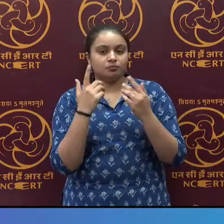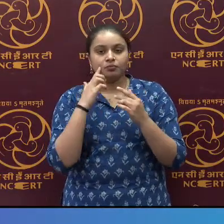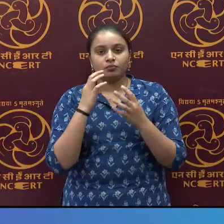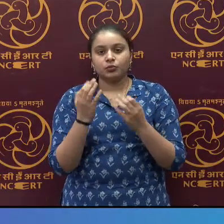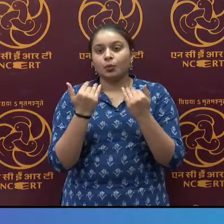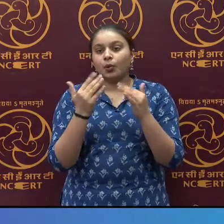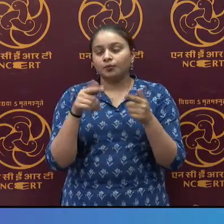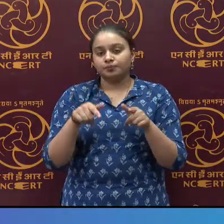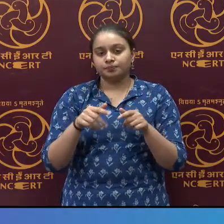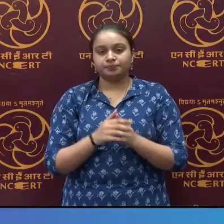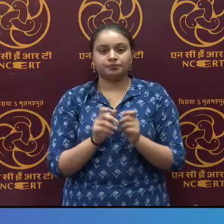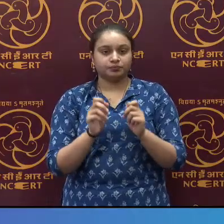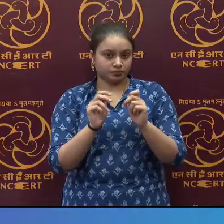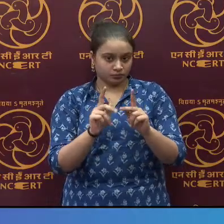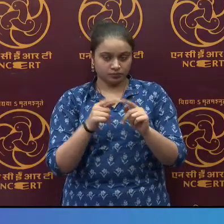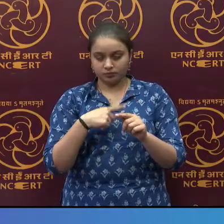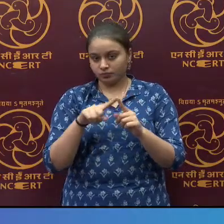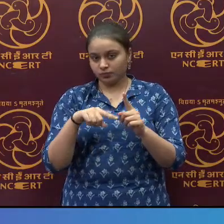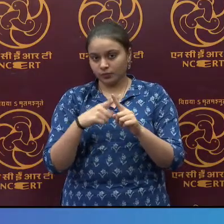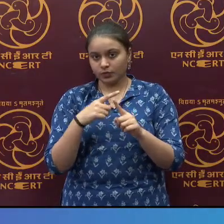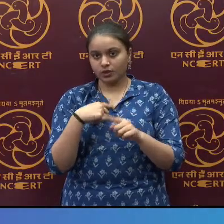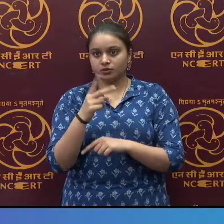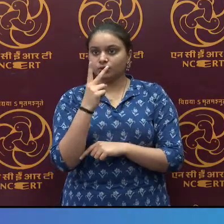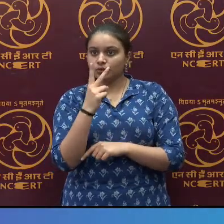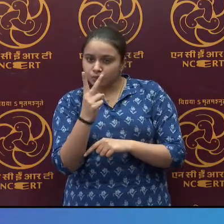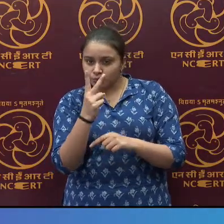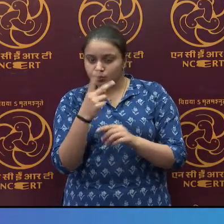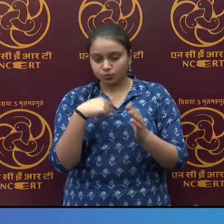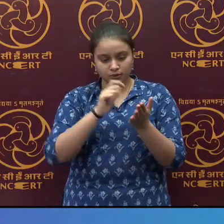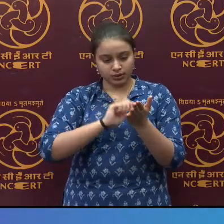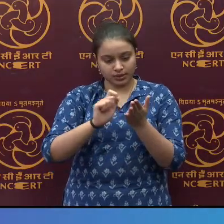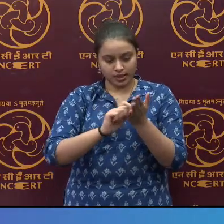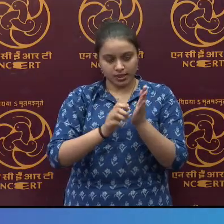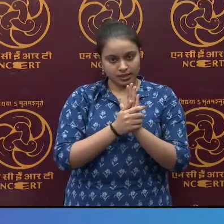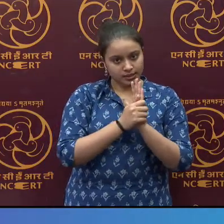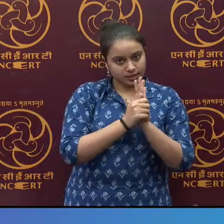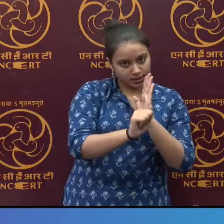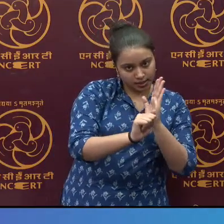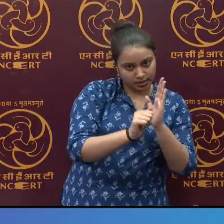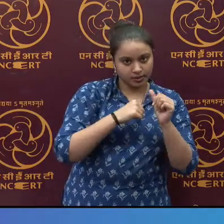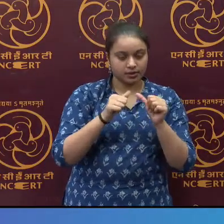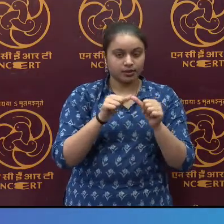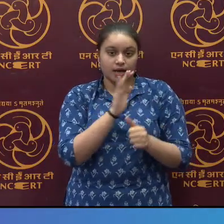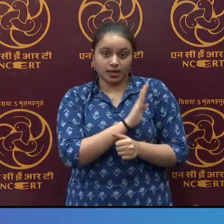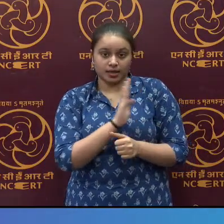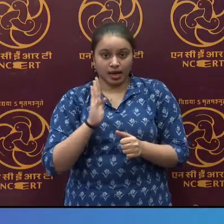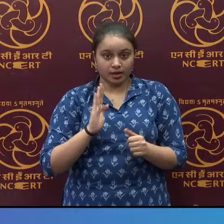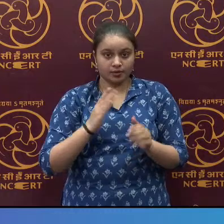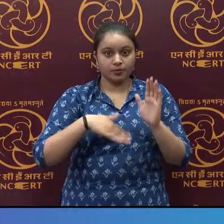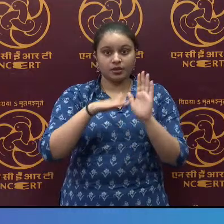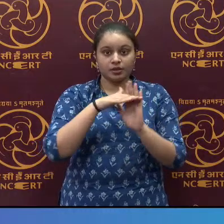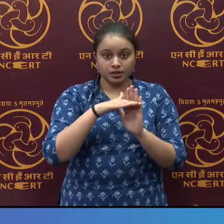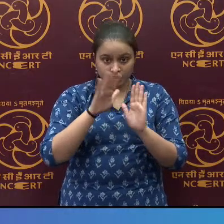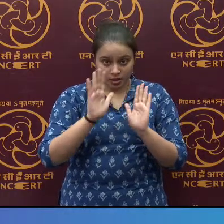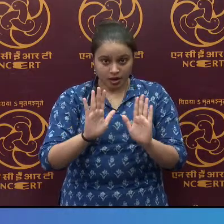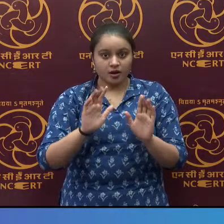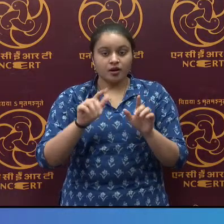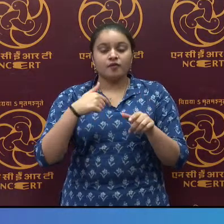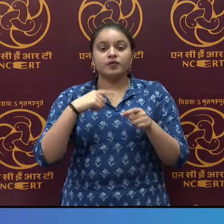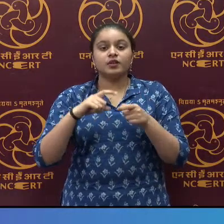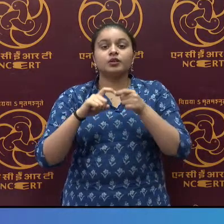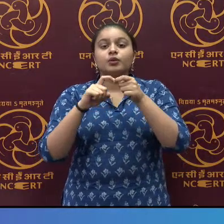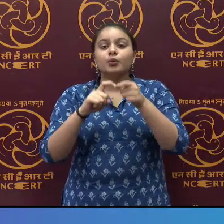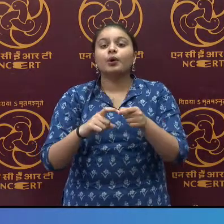for writing skills, it is important in two ways. If you look at it academically, of course you have to attempt a question